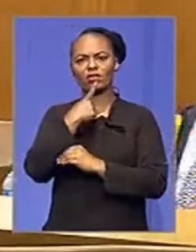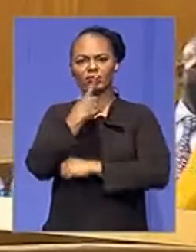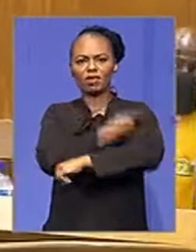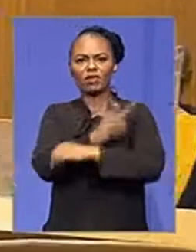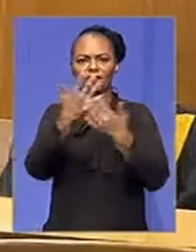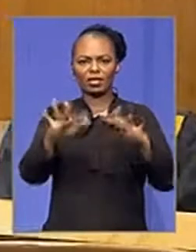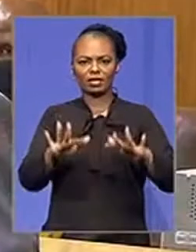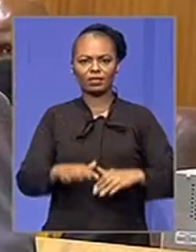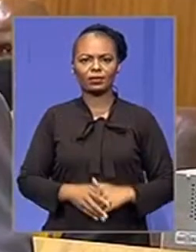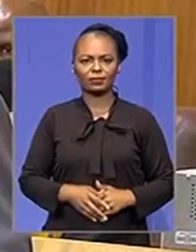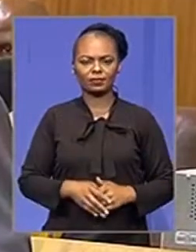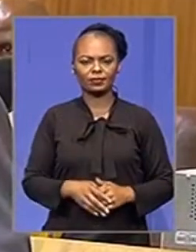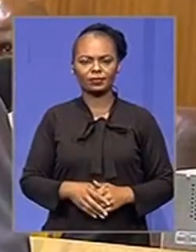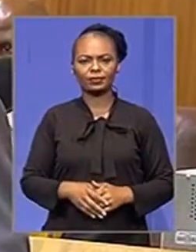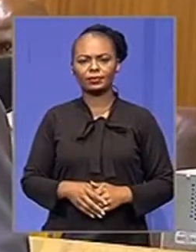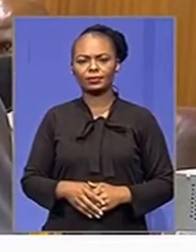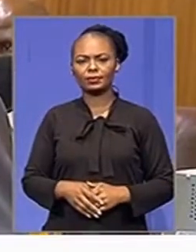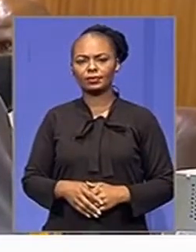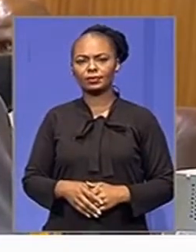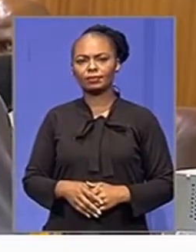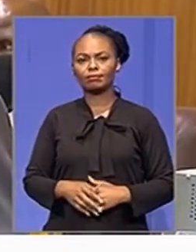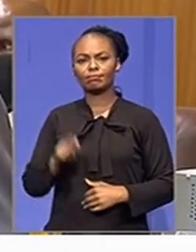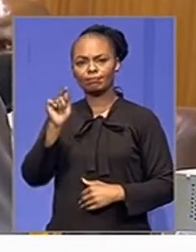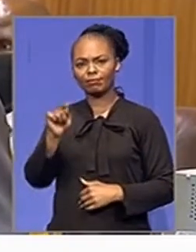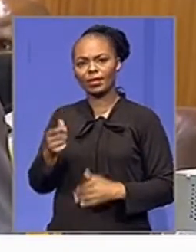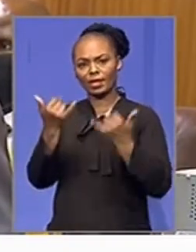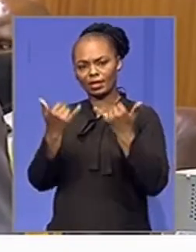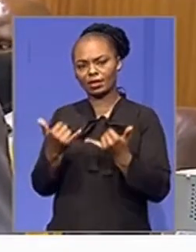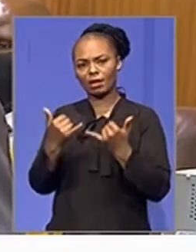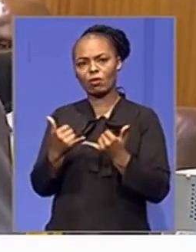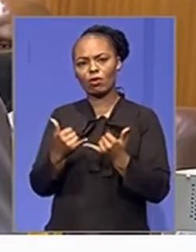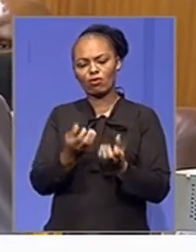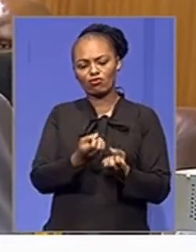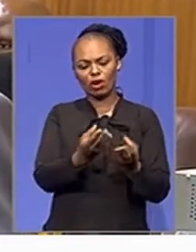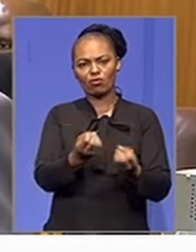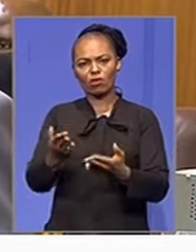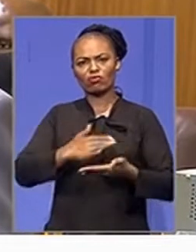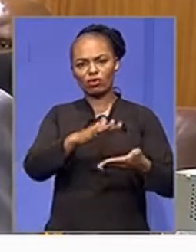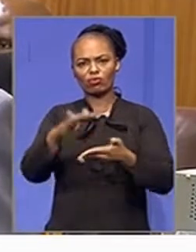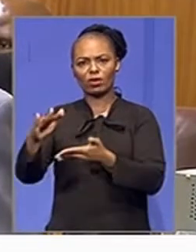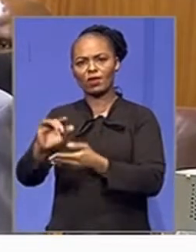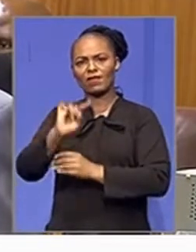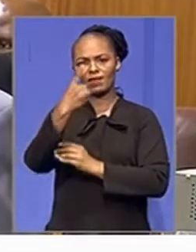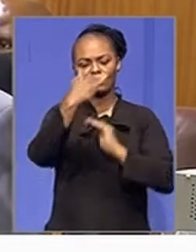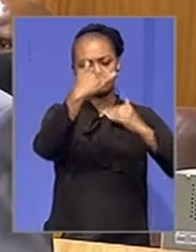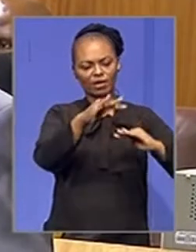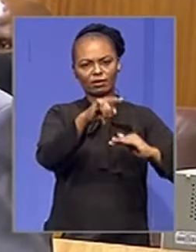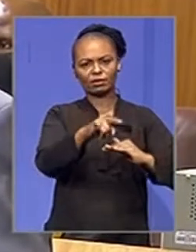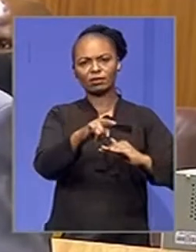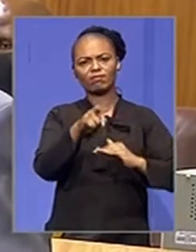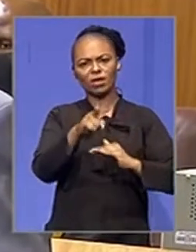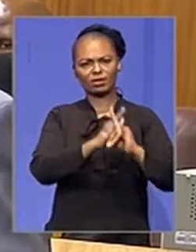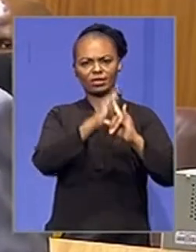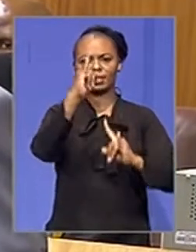bjalo. All indications are that our rollout of the first phase is a resounding